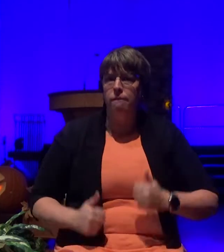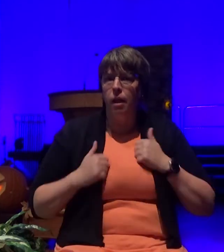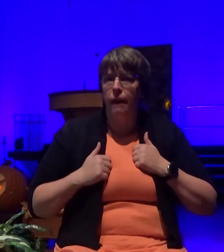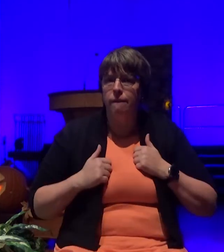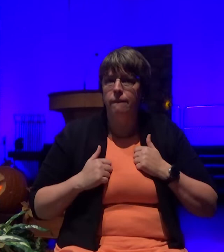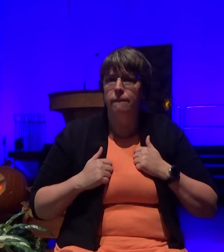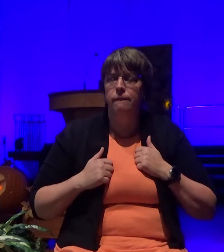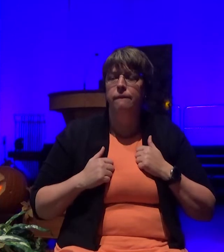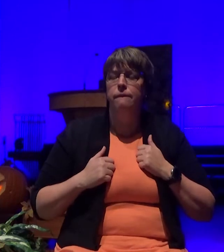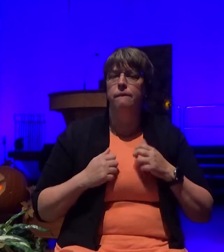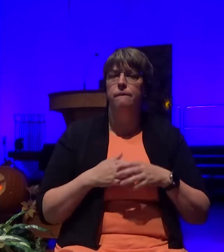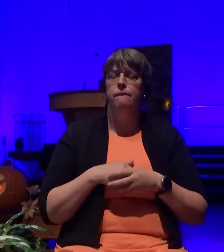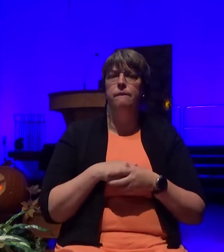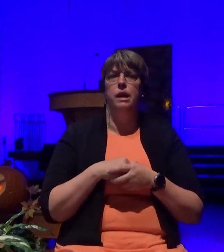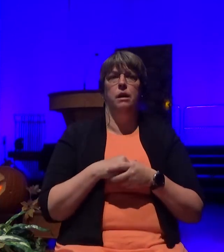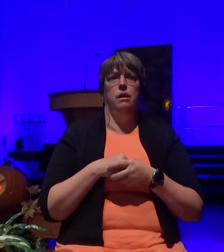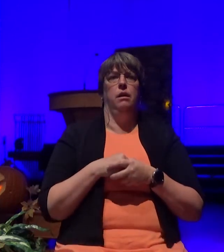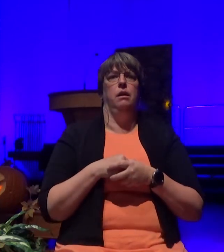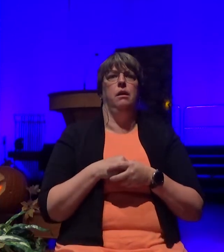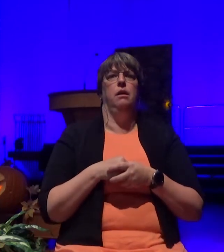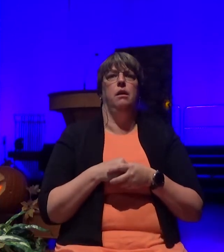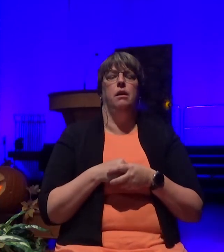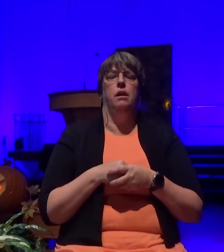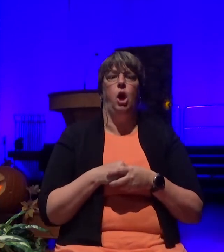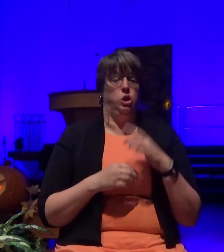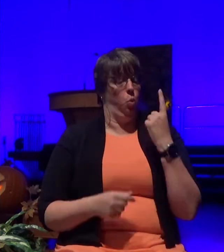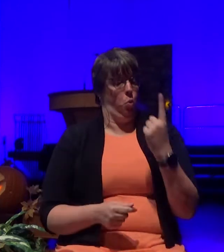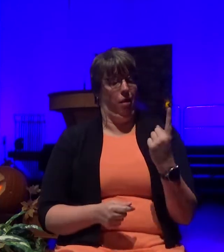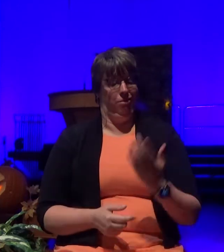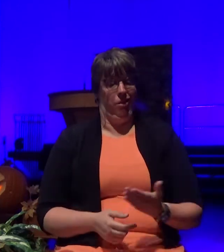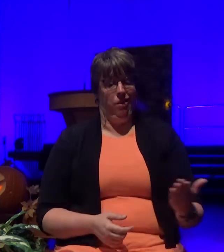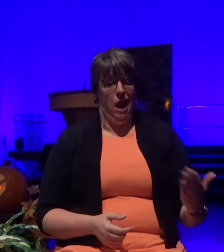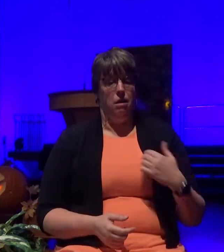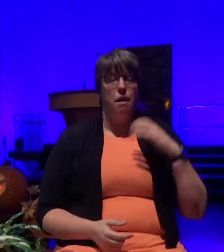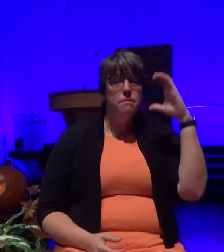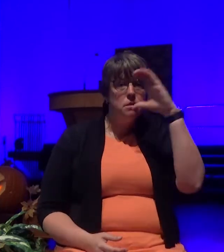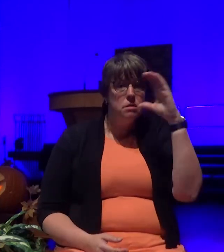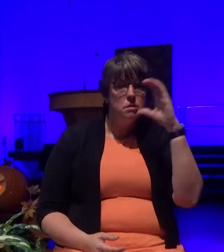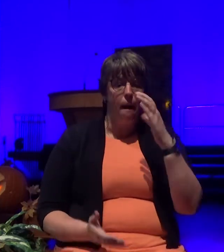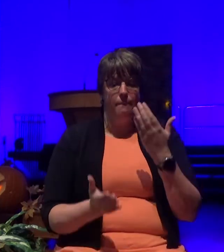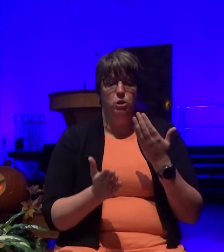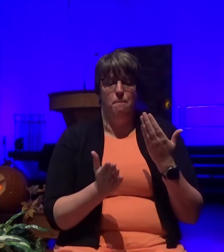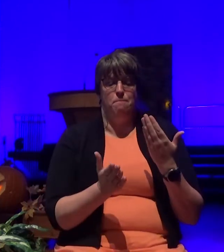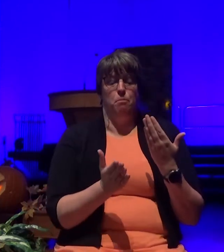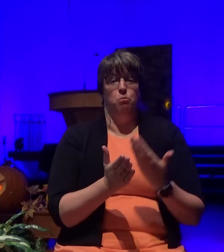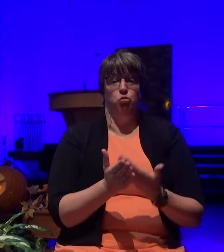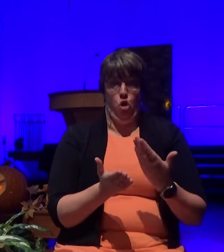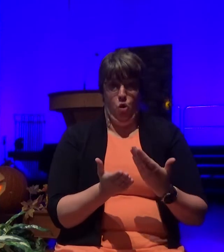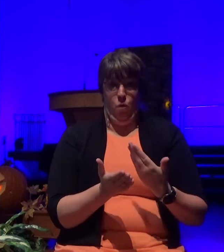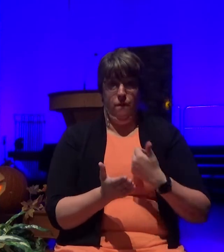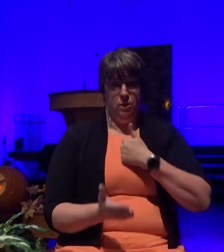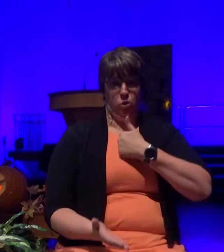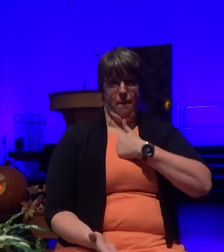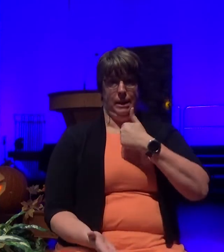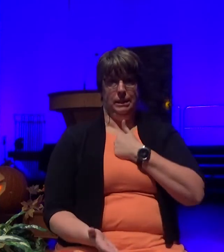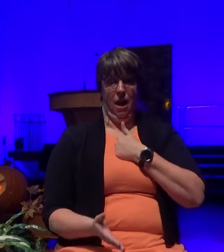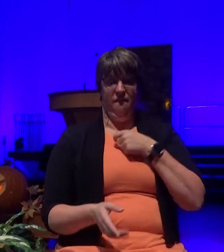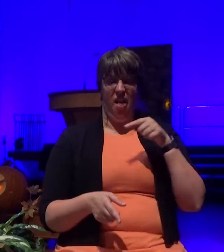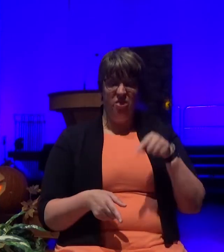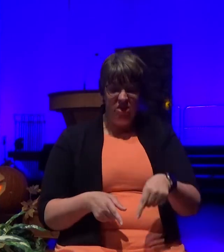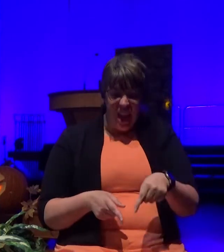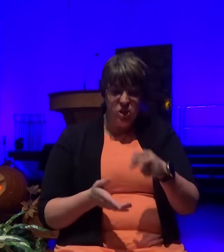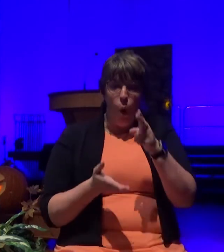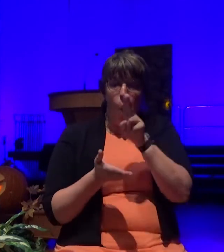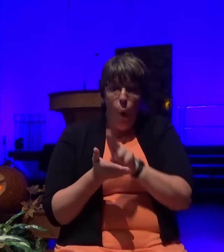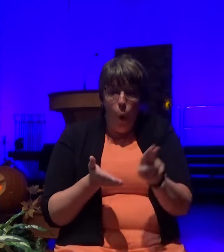of the things that I seek to prove to myself and others in this holy, sacred work that